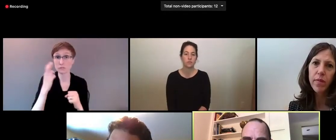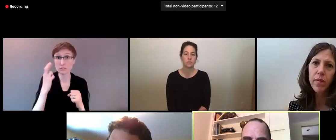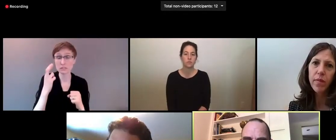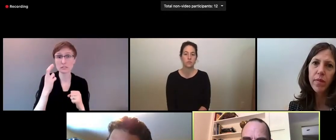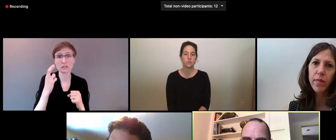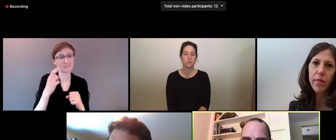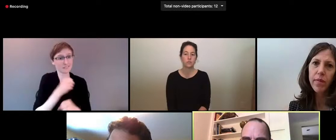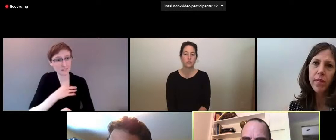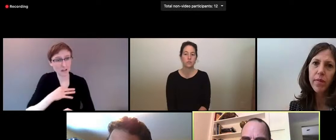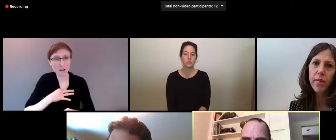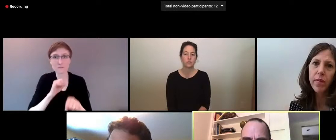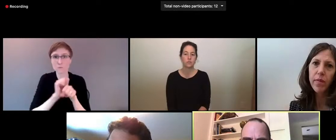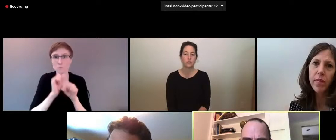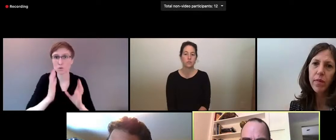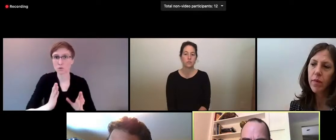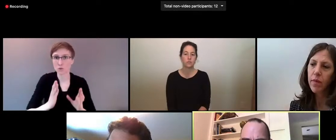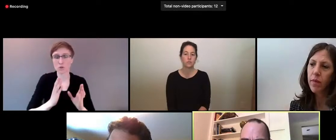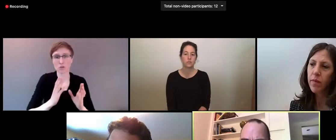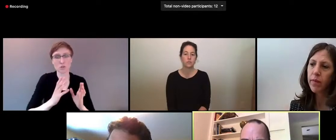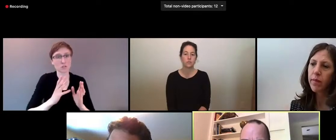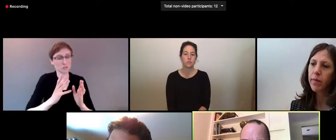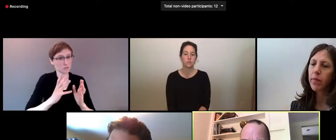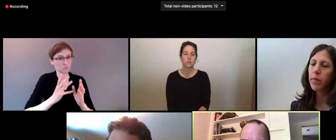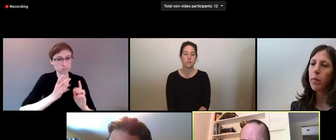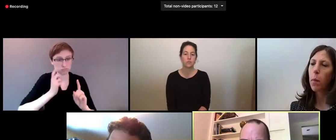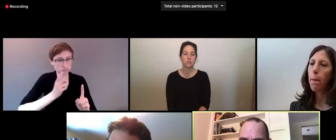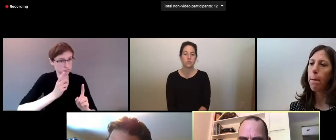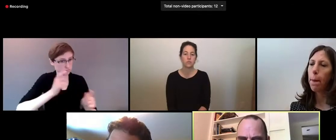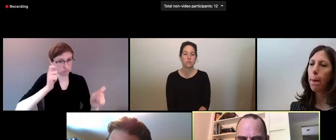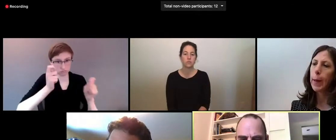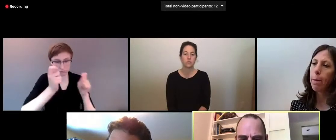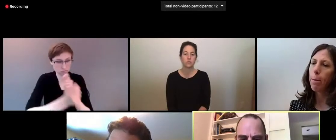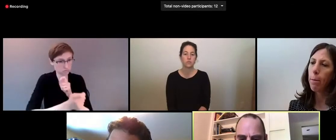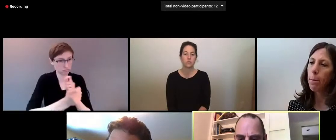that new people that helped with that.